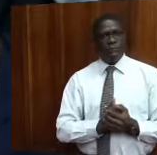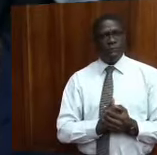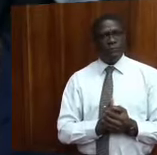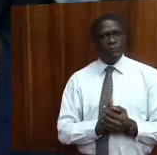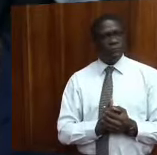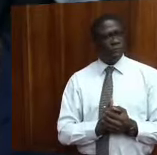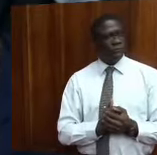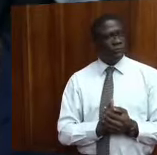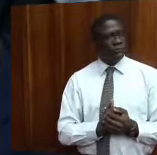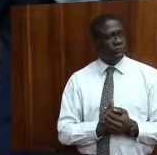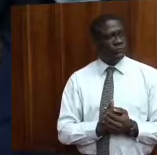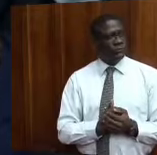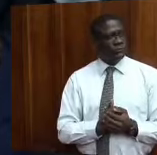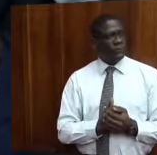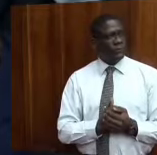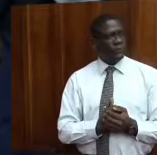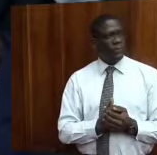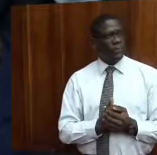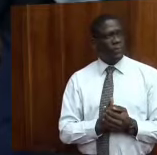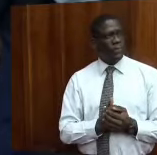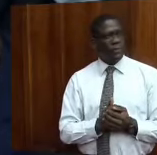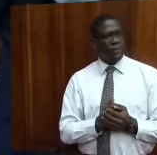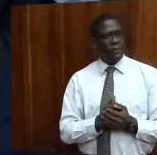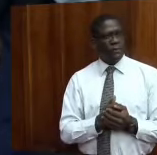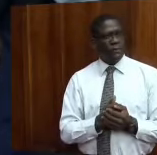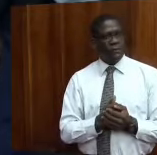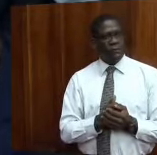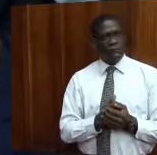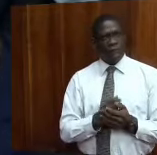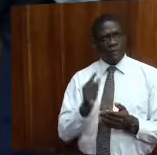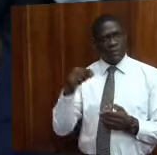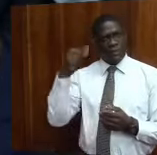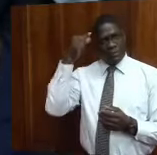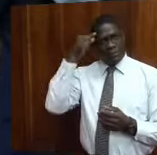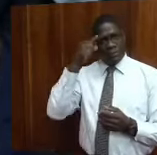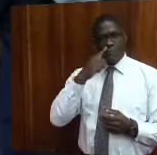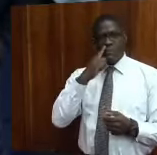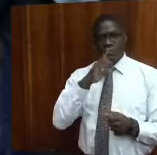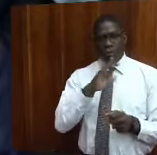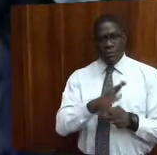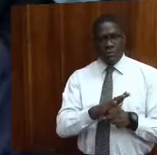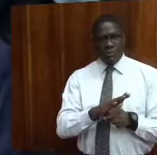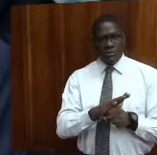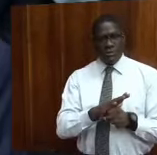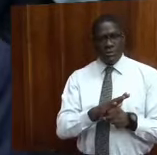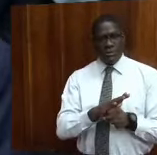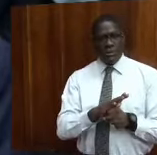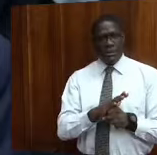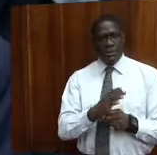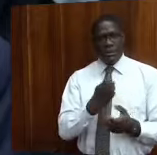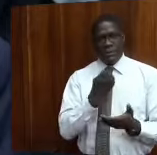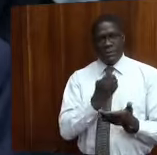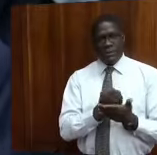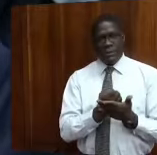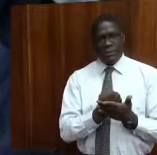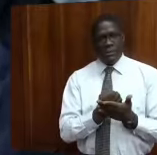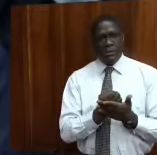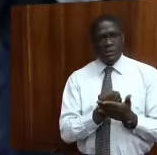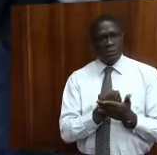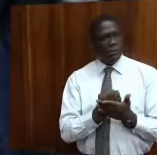Mr. Speaker, in our manifesto for the 2021 elections, we declared that economic diplomacy will be at